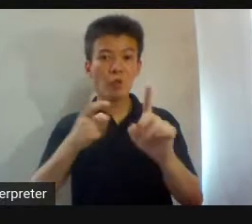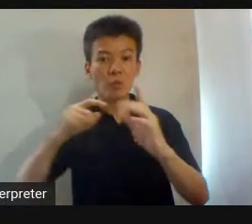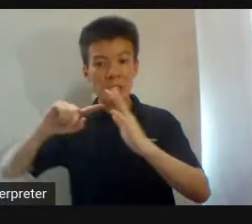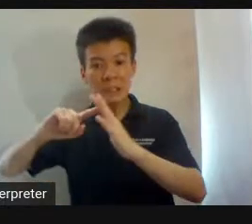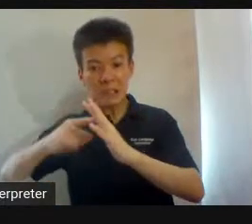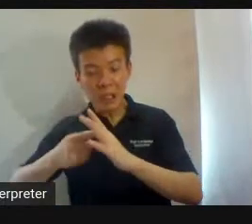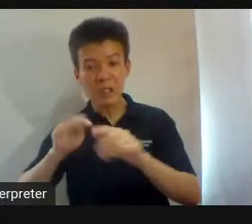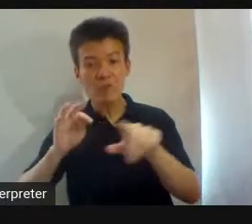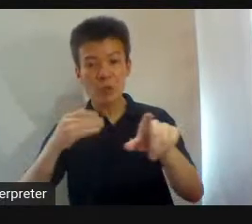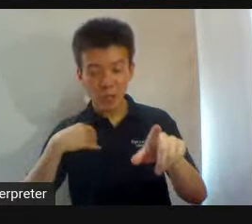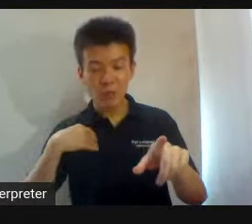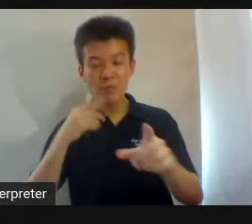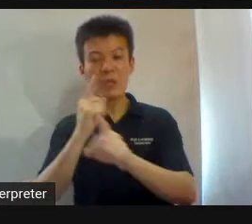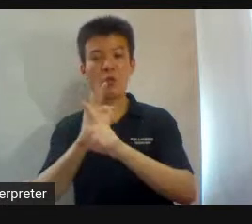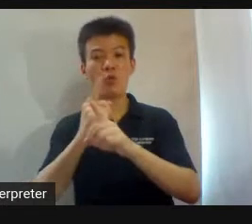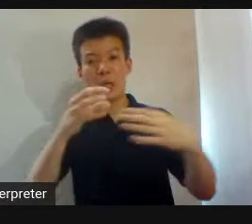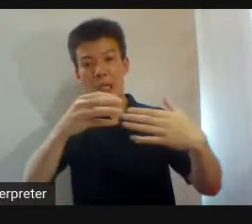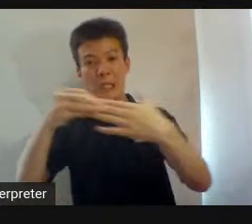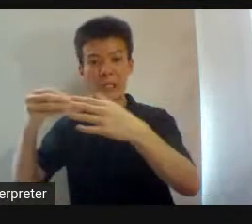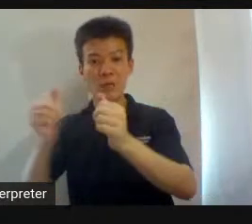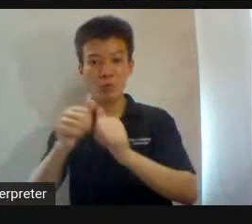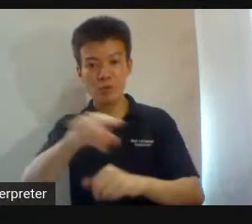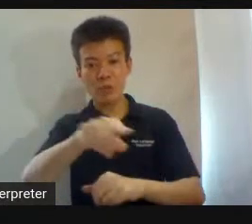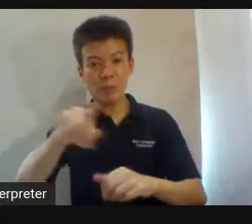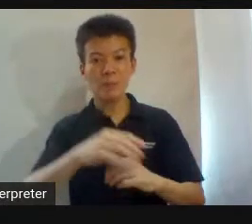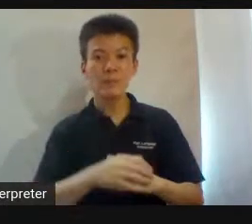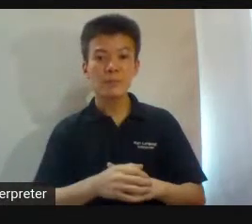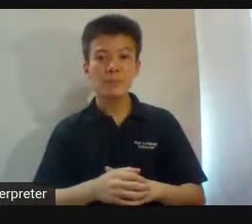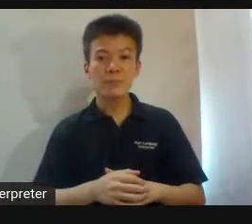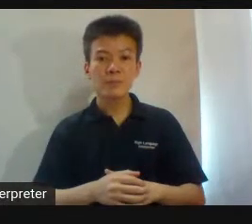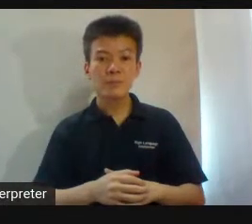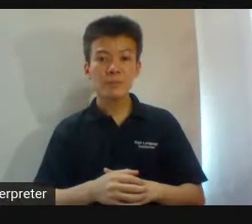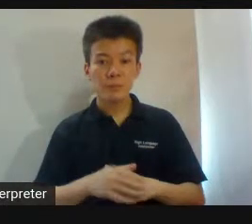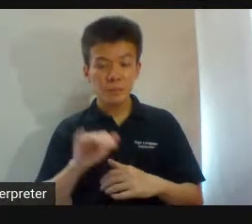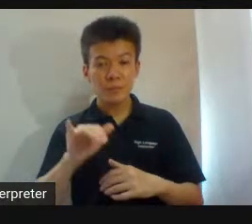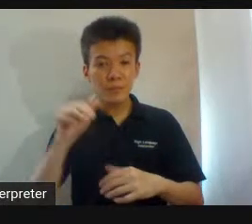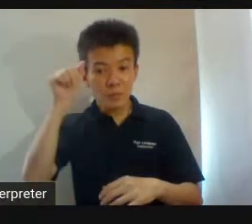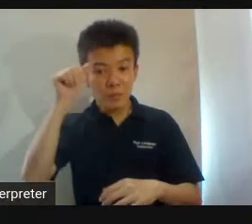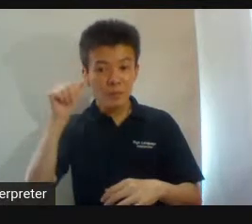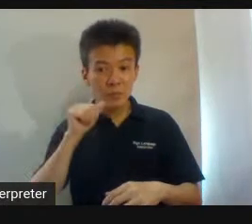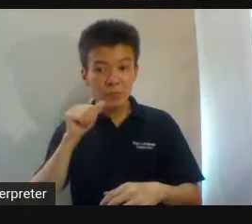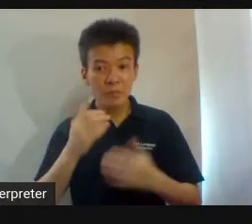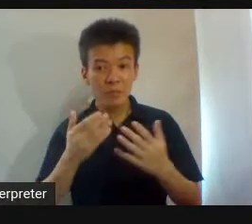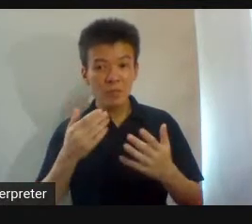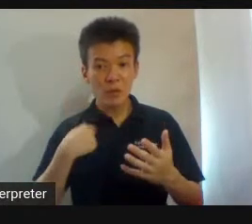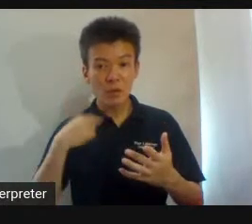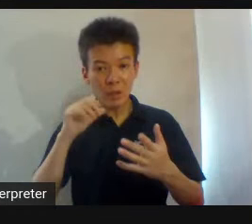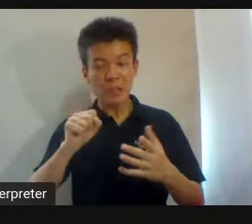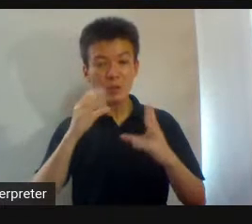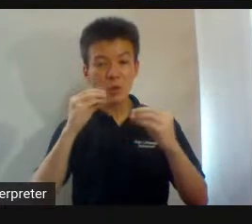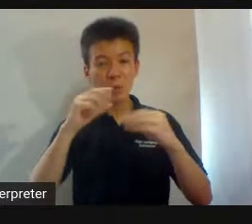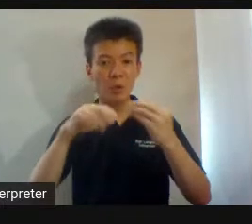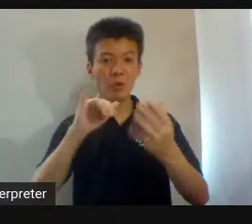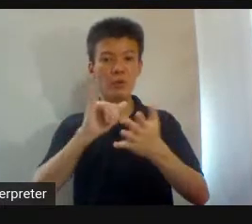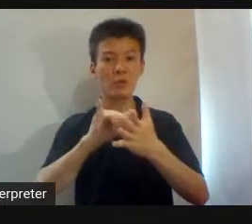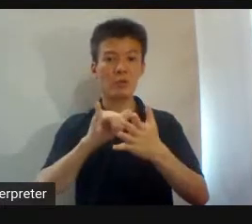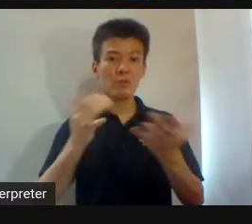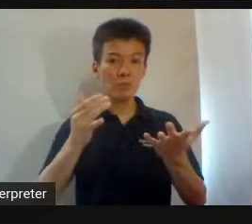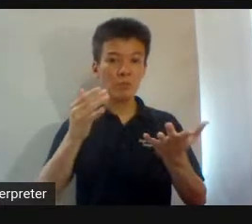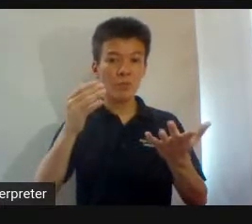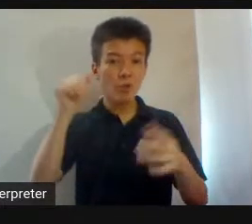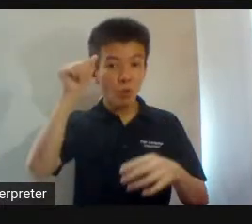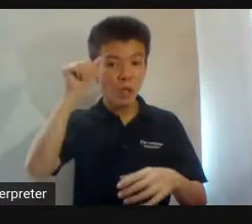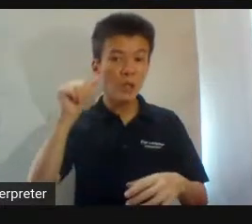beginning if they have the right guidance with them. So, and even adults might we can even talk about this in terms of